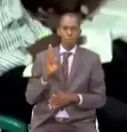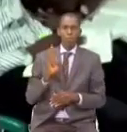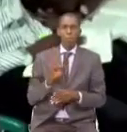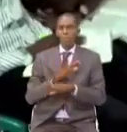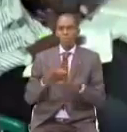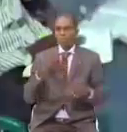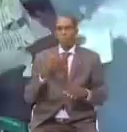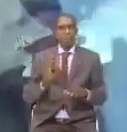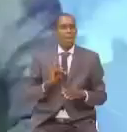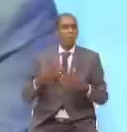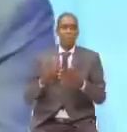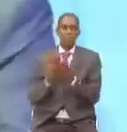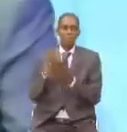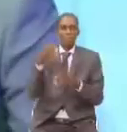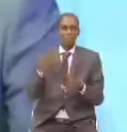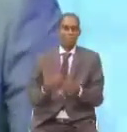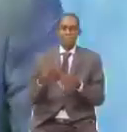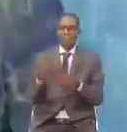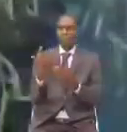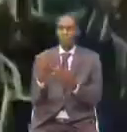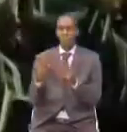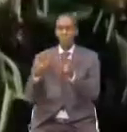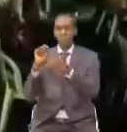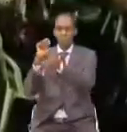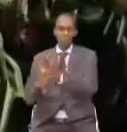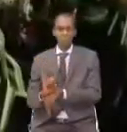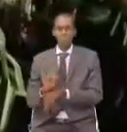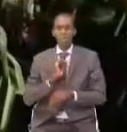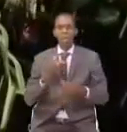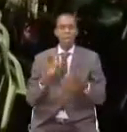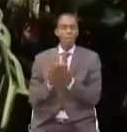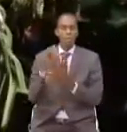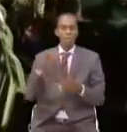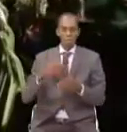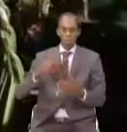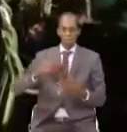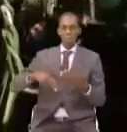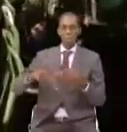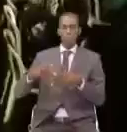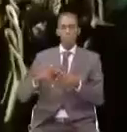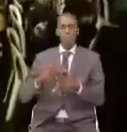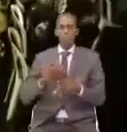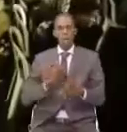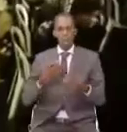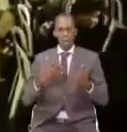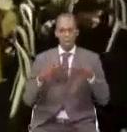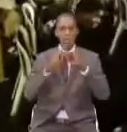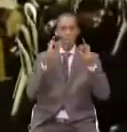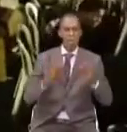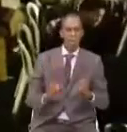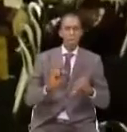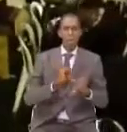have tradition. I have religion. I have idol. I have one old